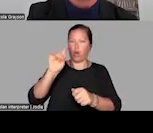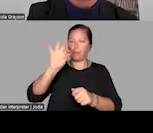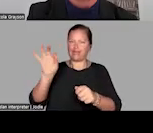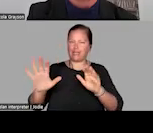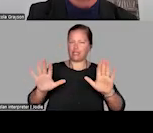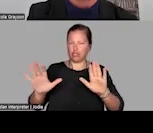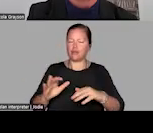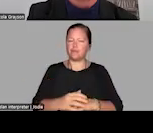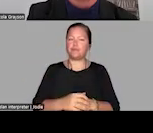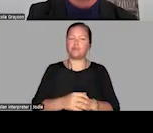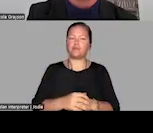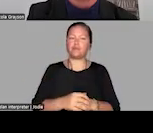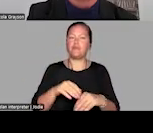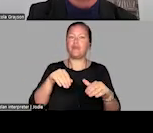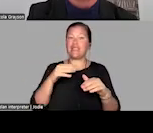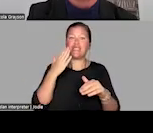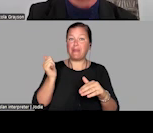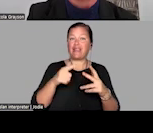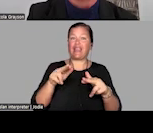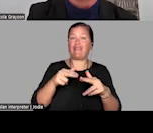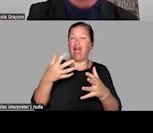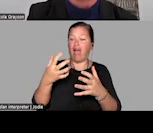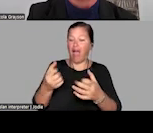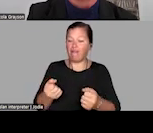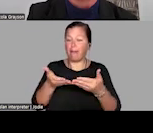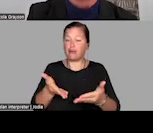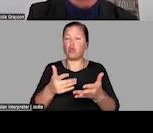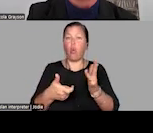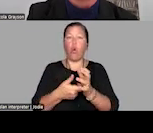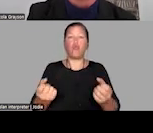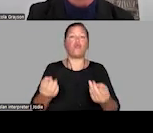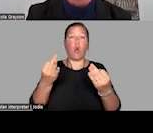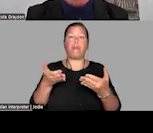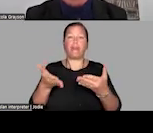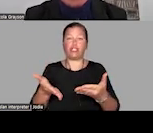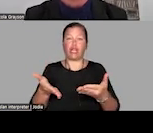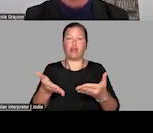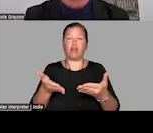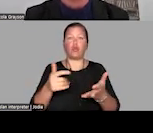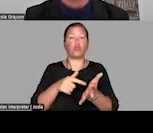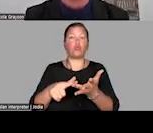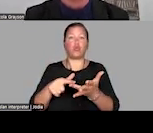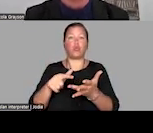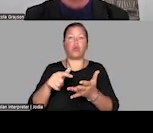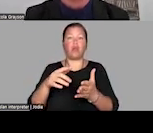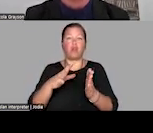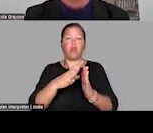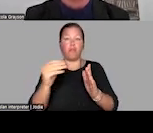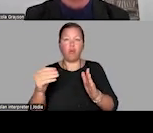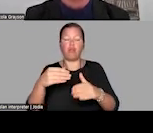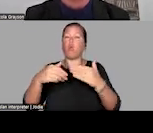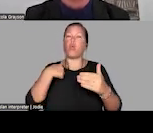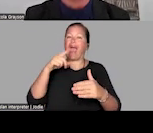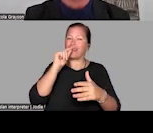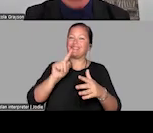You know, even in the case of with permission, or in the case of without permission, there might be some things that we can record and become